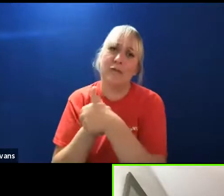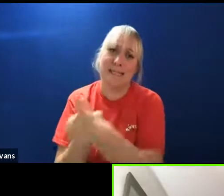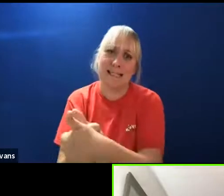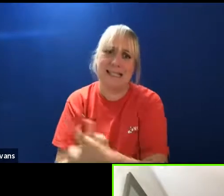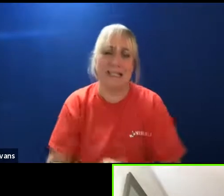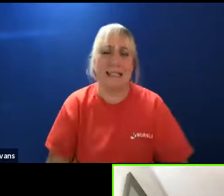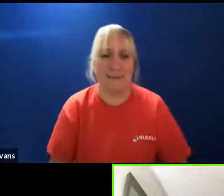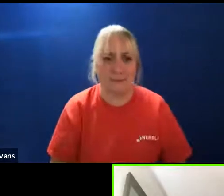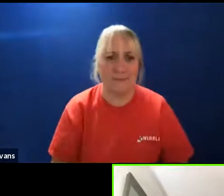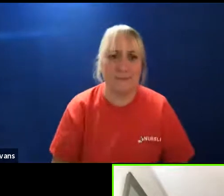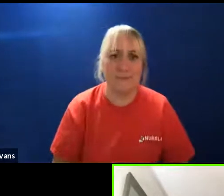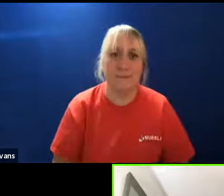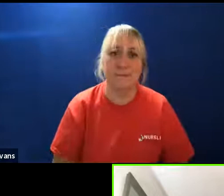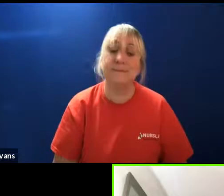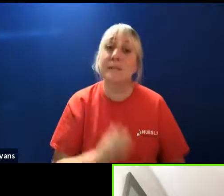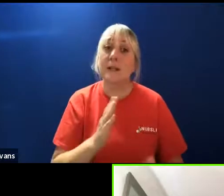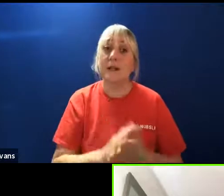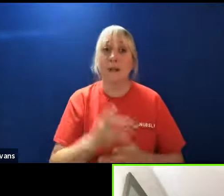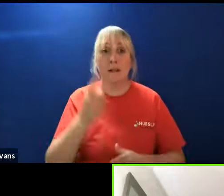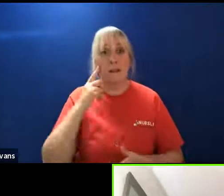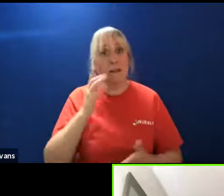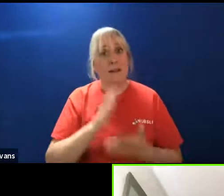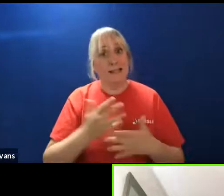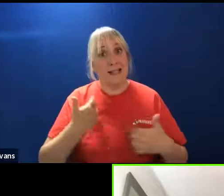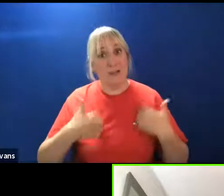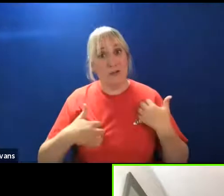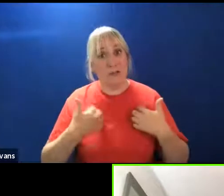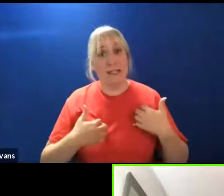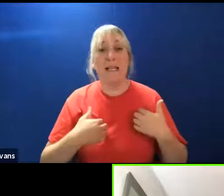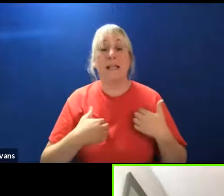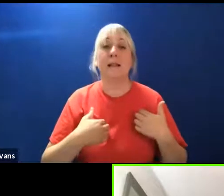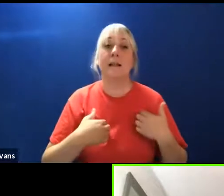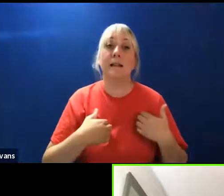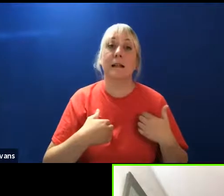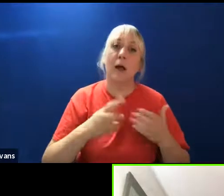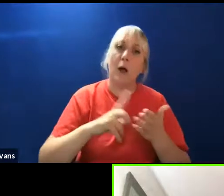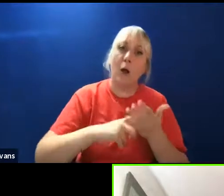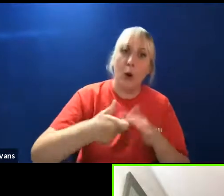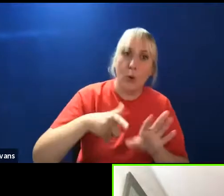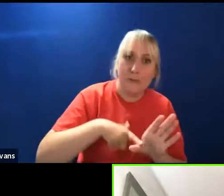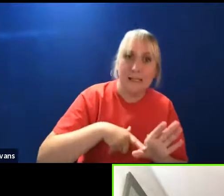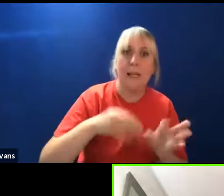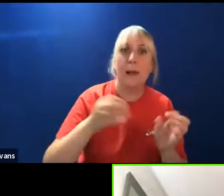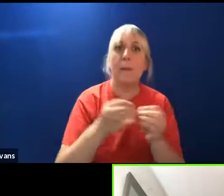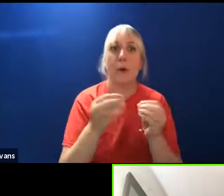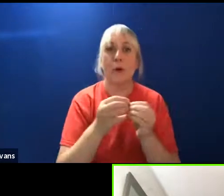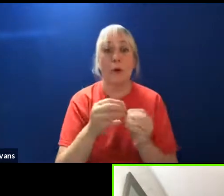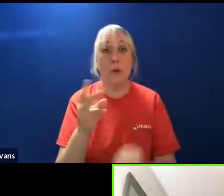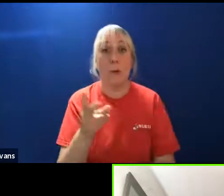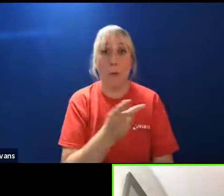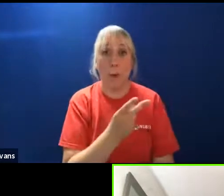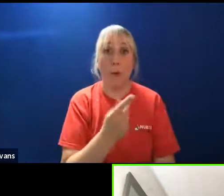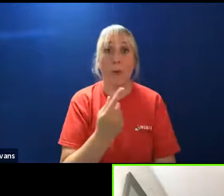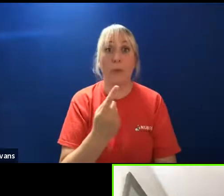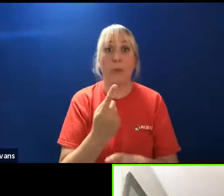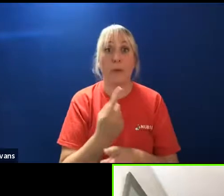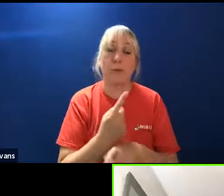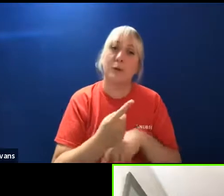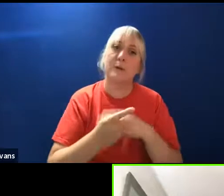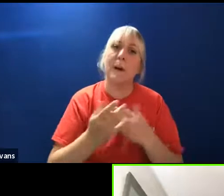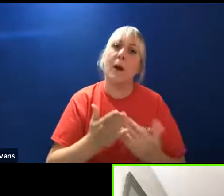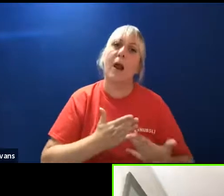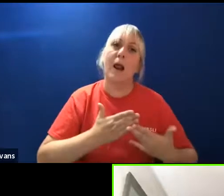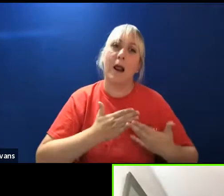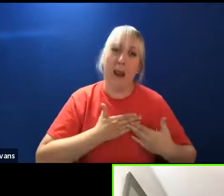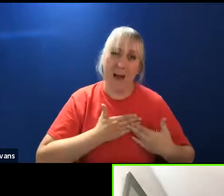It's really interesting that I think both Lucy and Bernard made reference to love, care